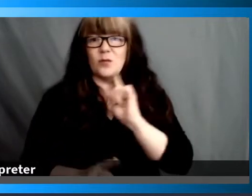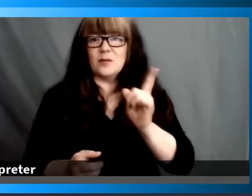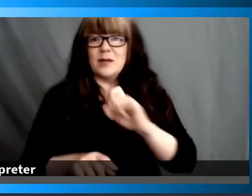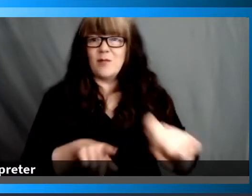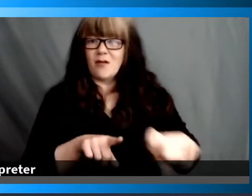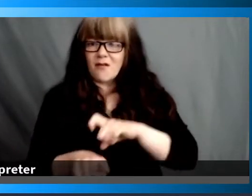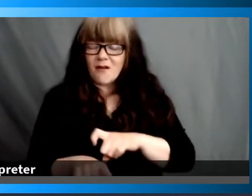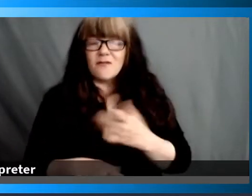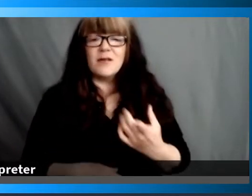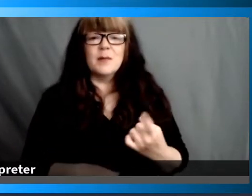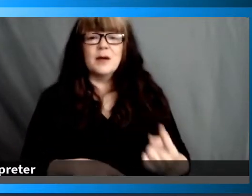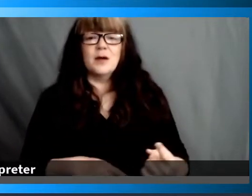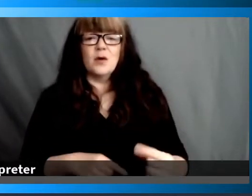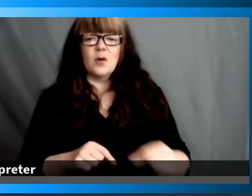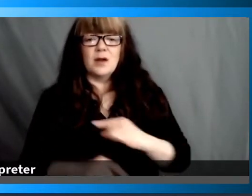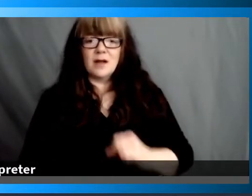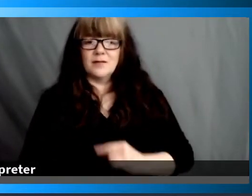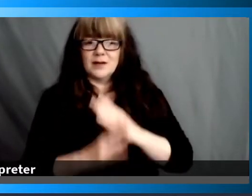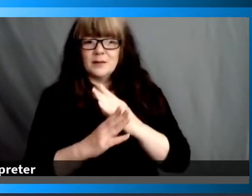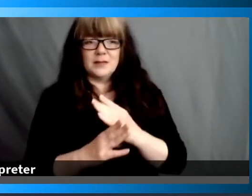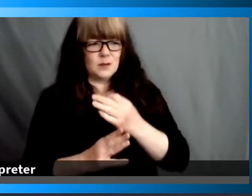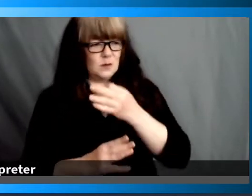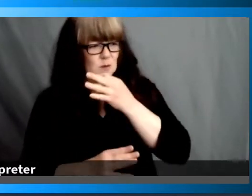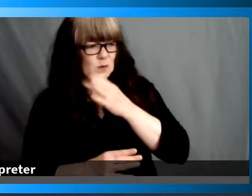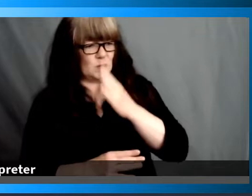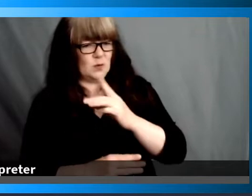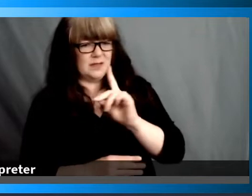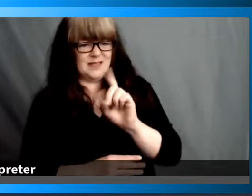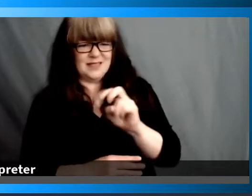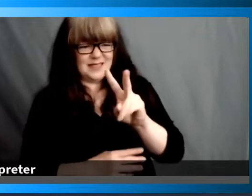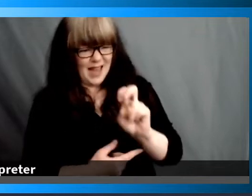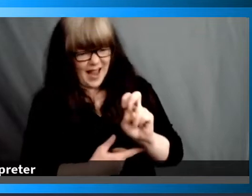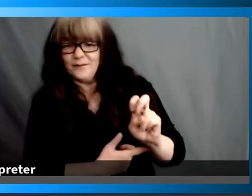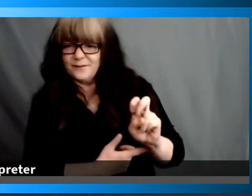from, they were about to go on a dive, like in the ocean.